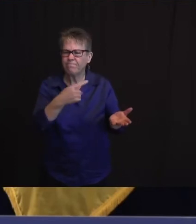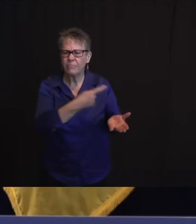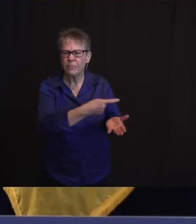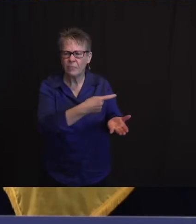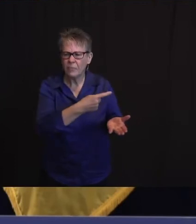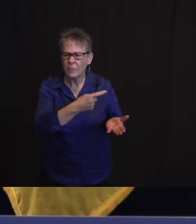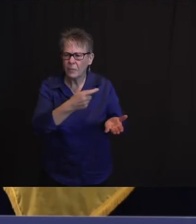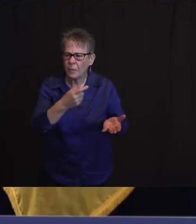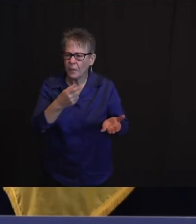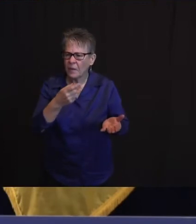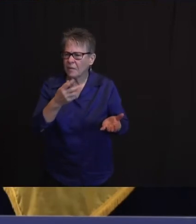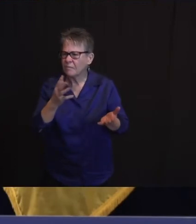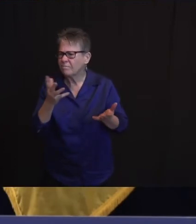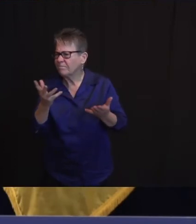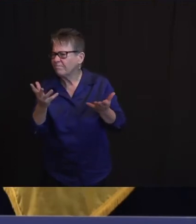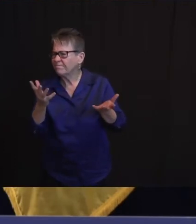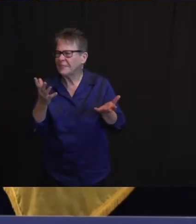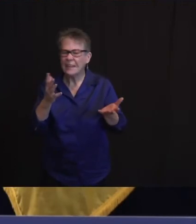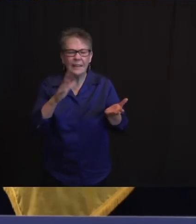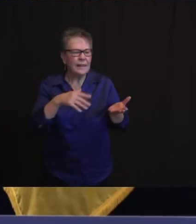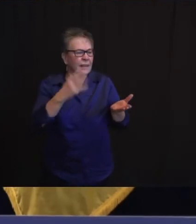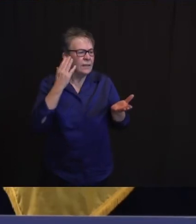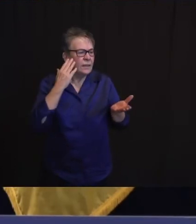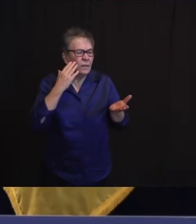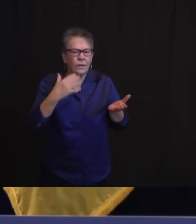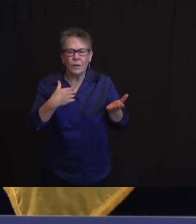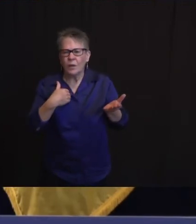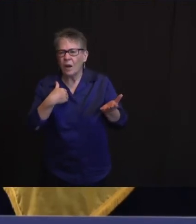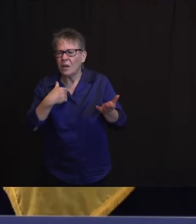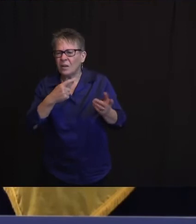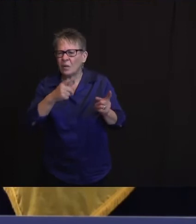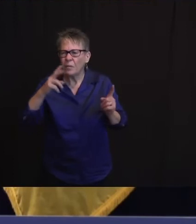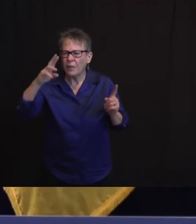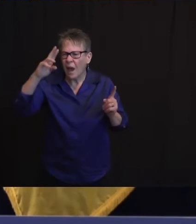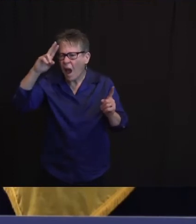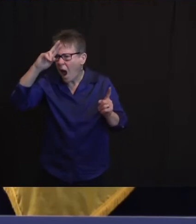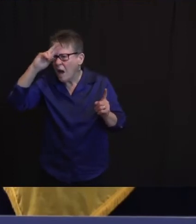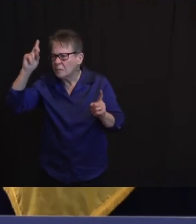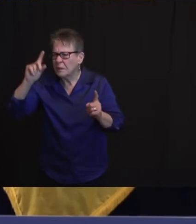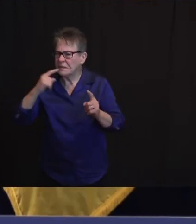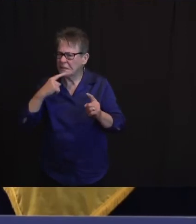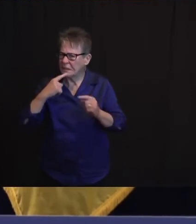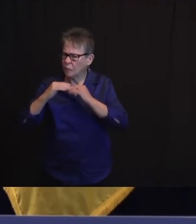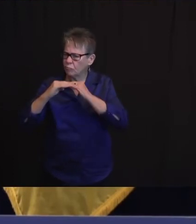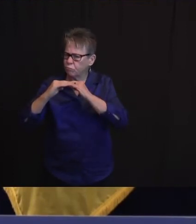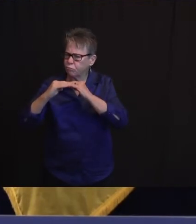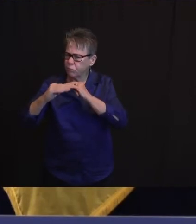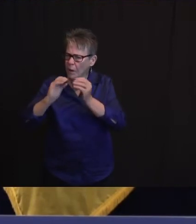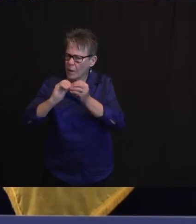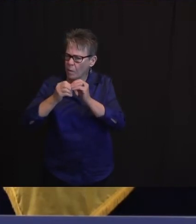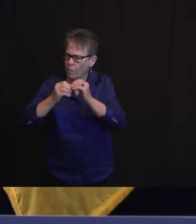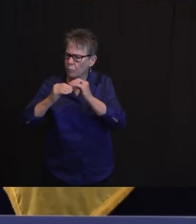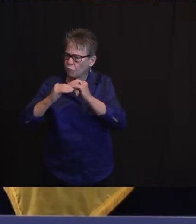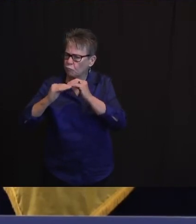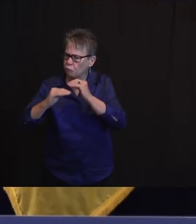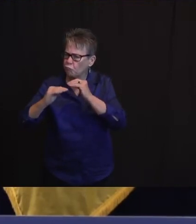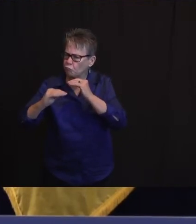consistency in hospitalizations. It's been bouncing, if you look at it over the